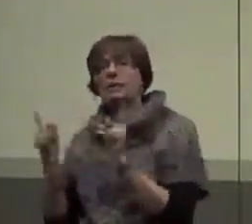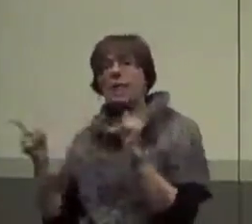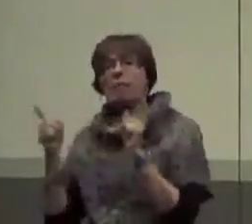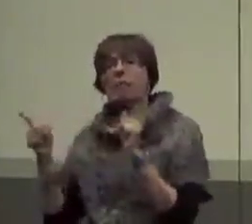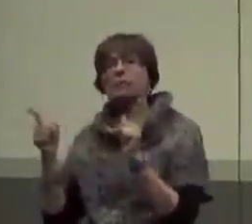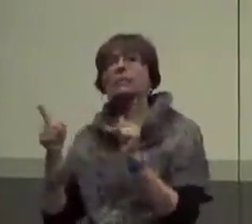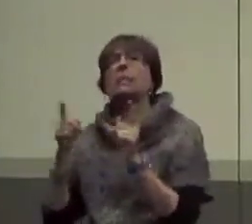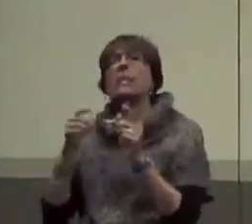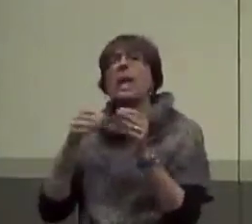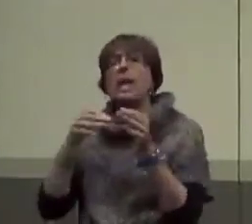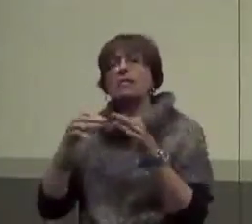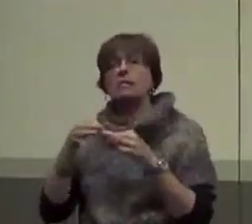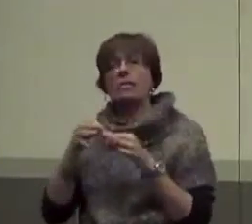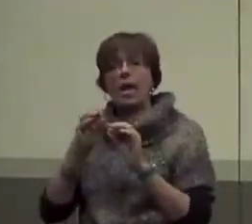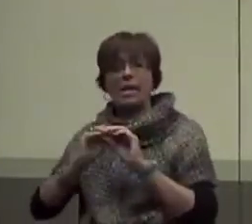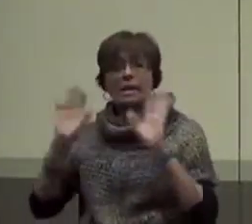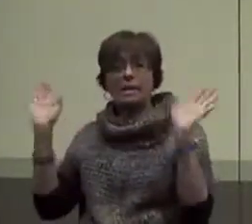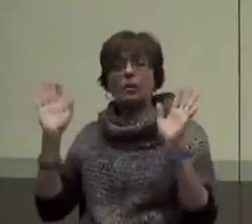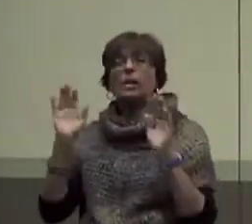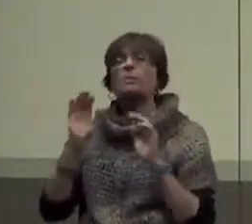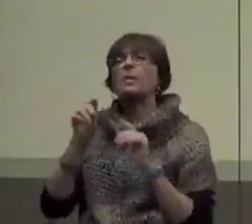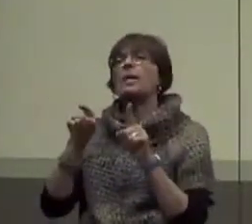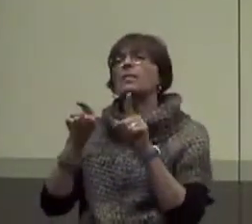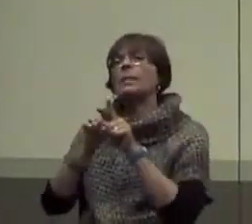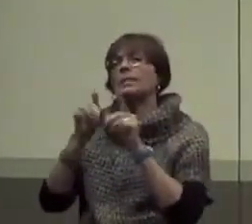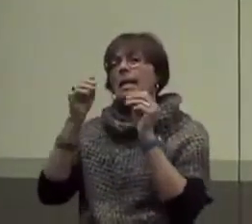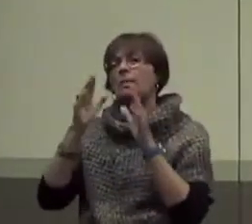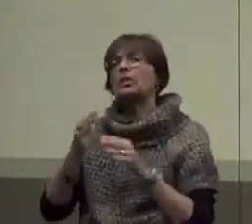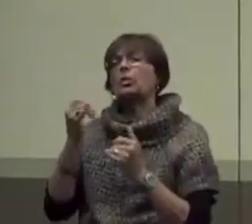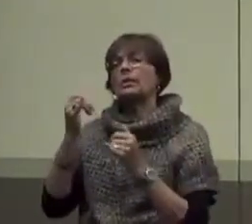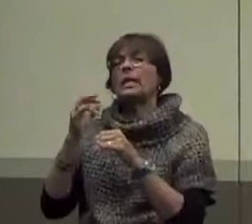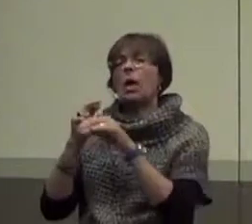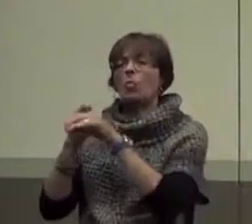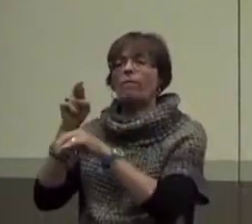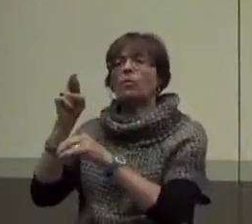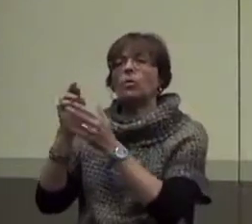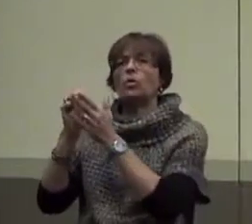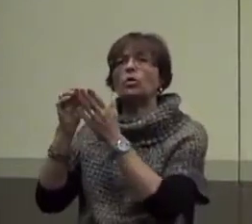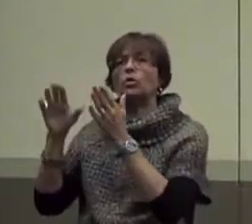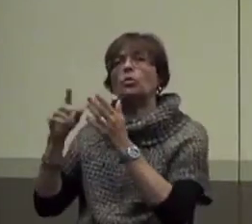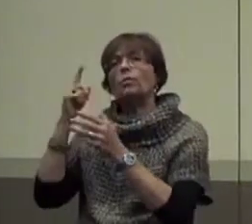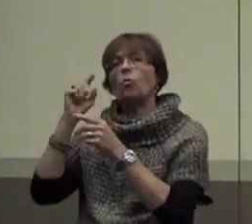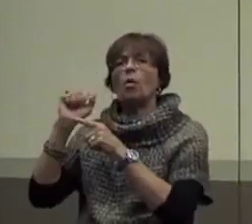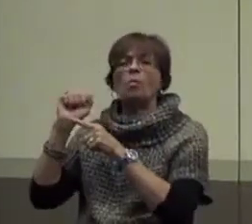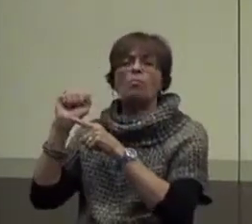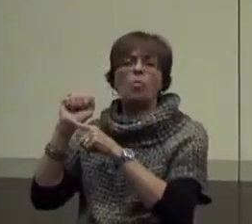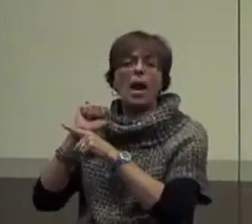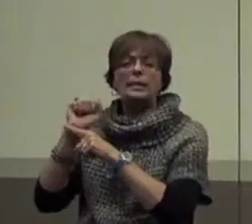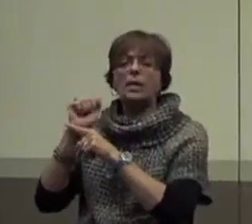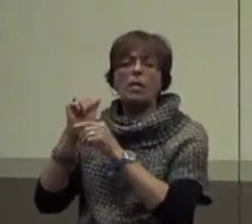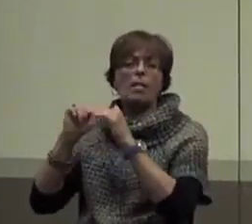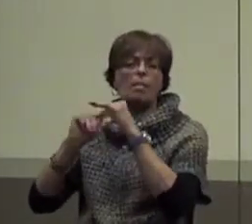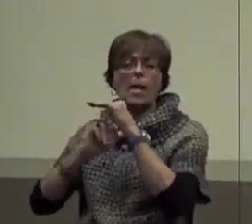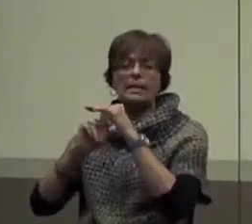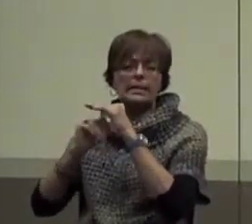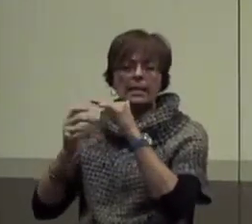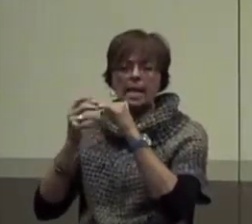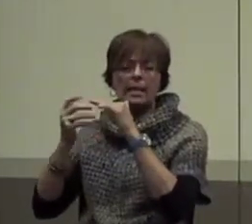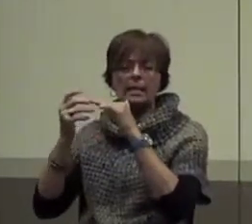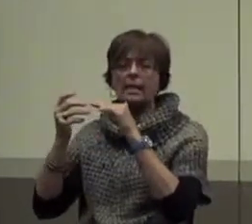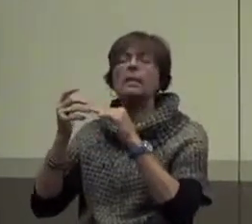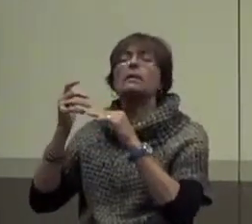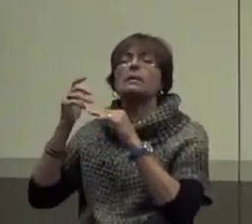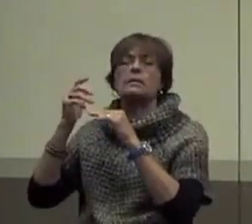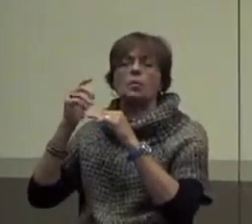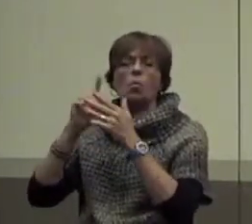so clearly? Okay, so that same teacher has now referred that student for a practical, basic, or whatever you're calling it in your building,